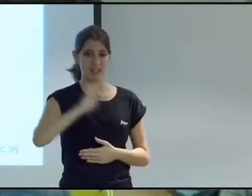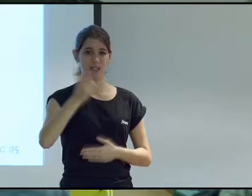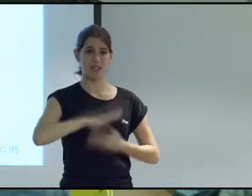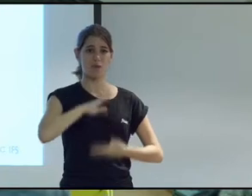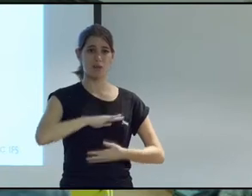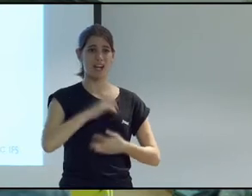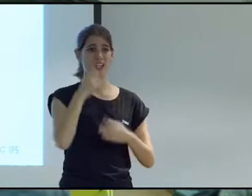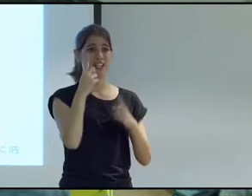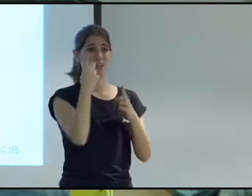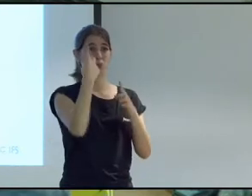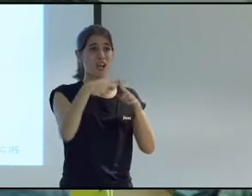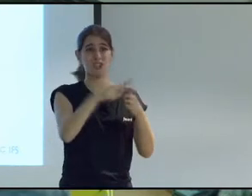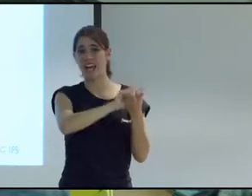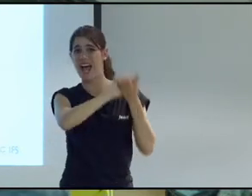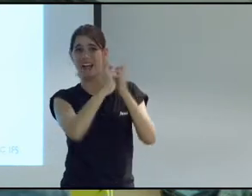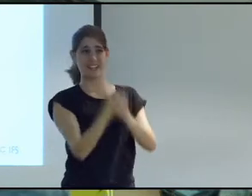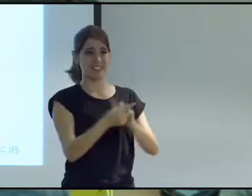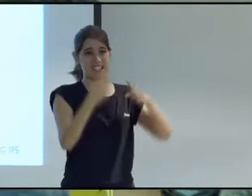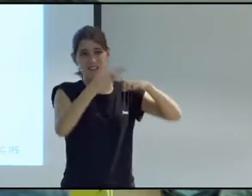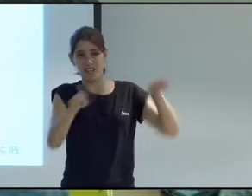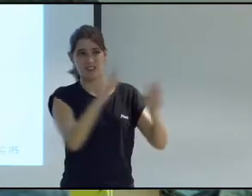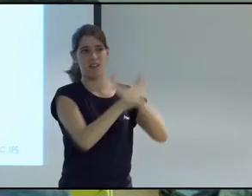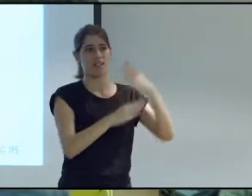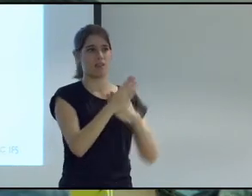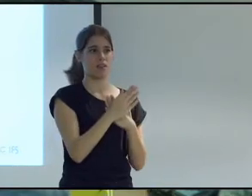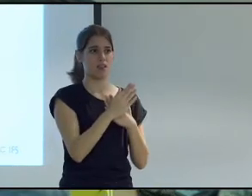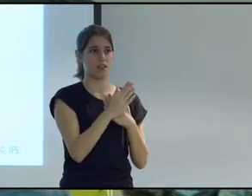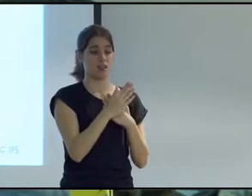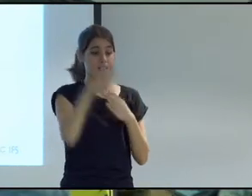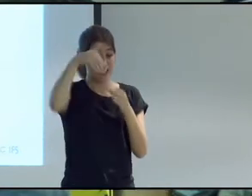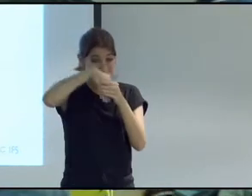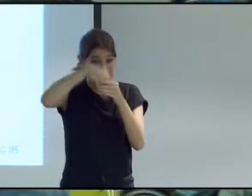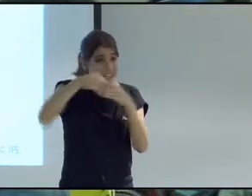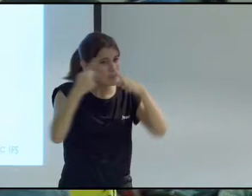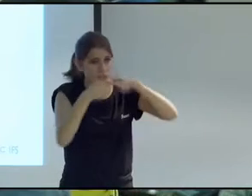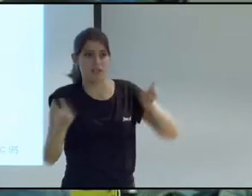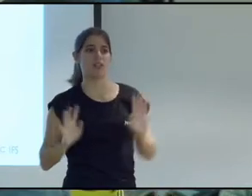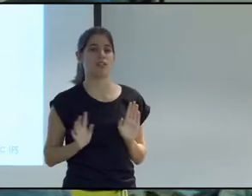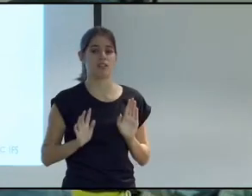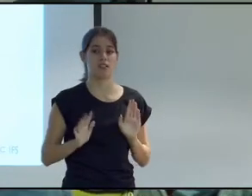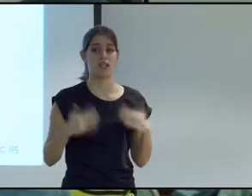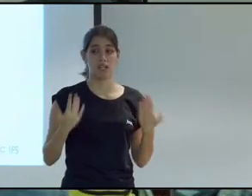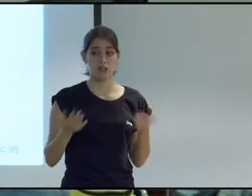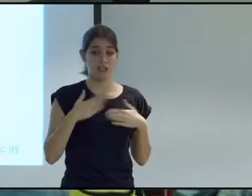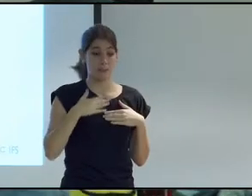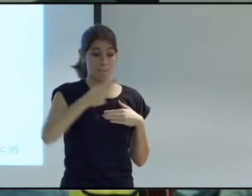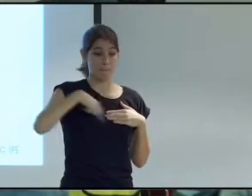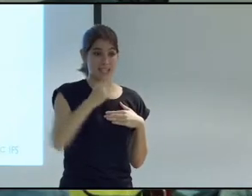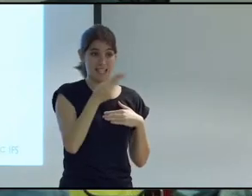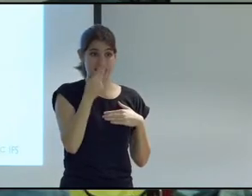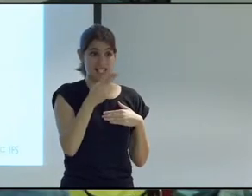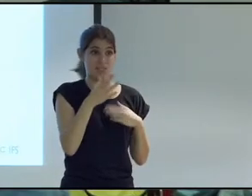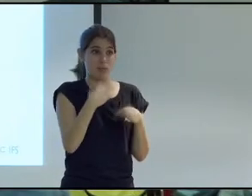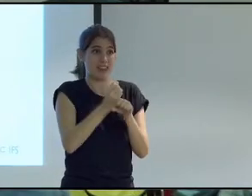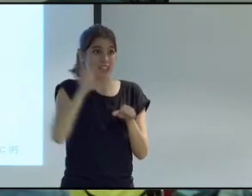a euphemism. It's completely different than what disability is all about, and as discourse is completely different. So